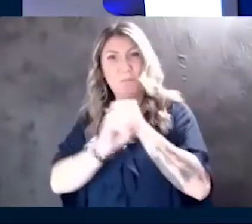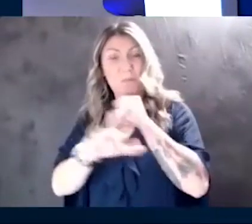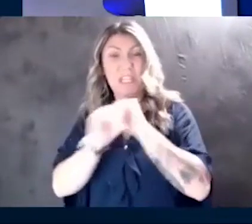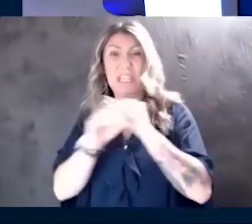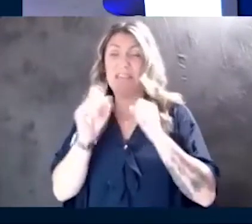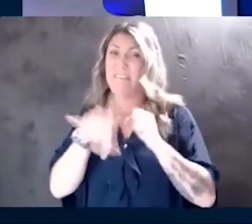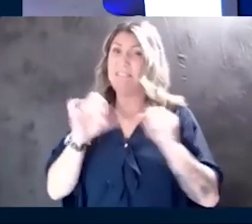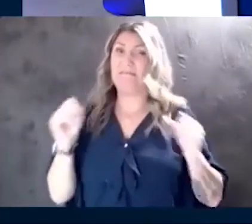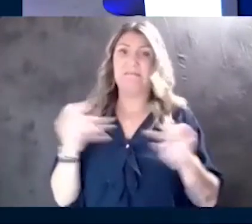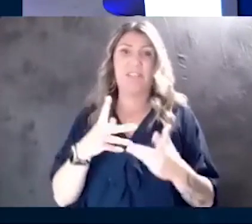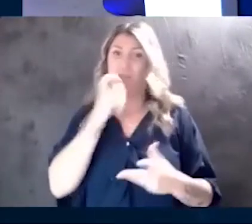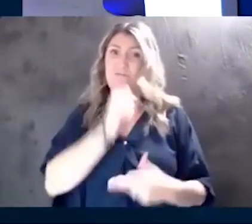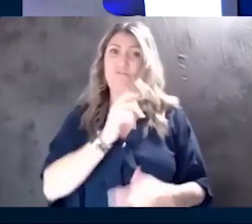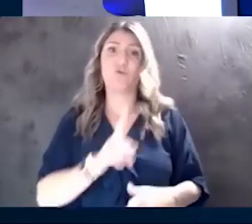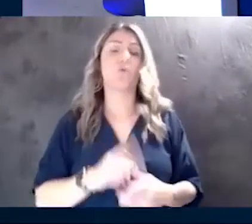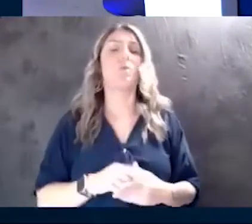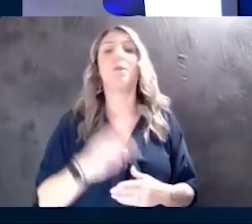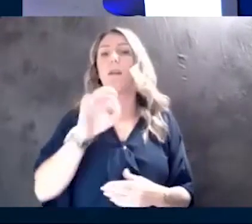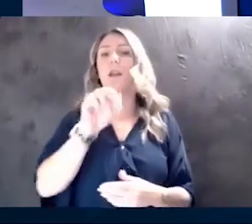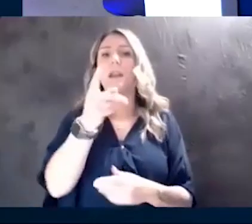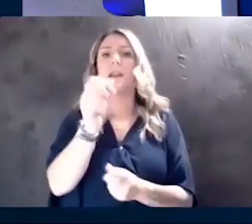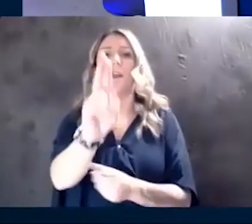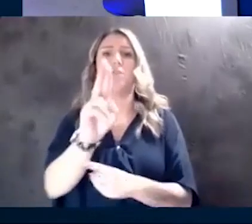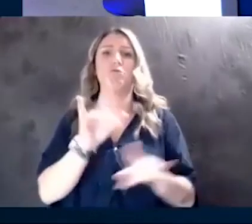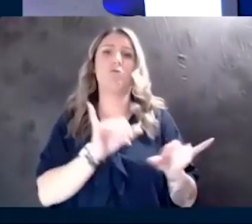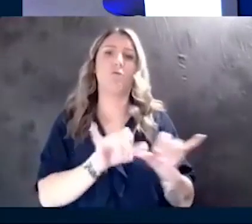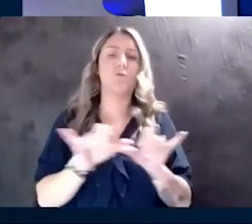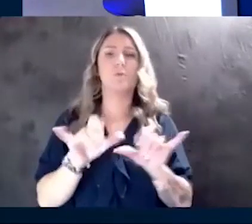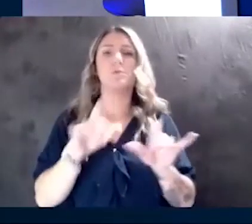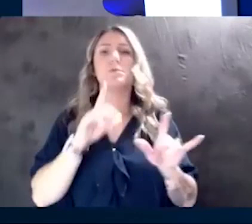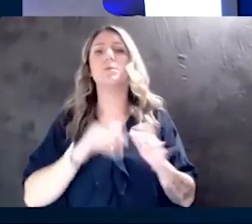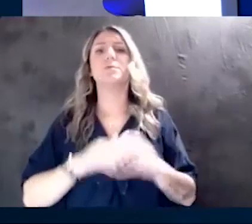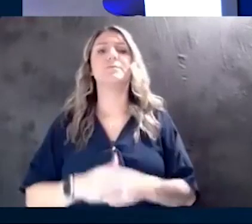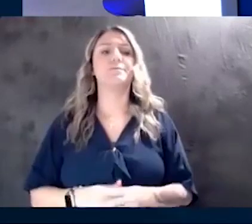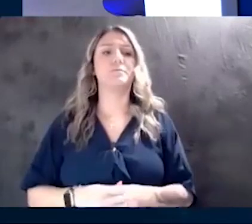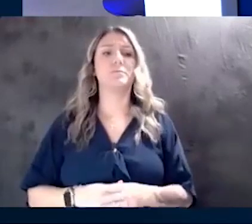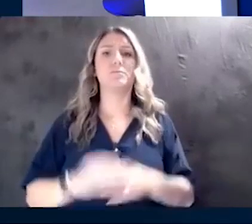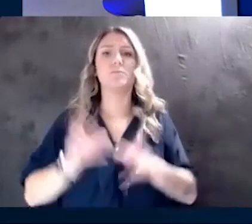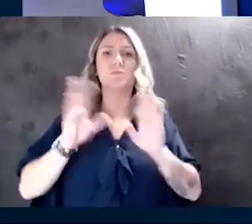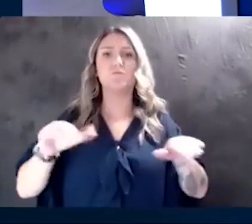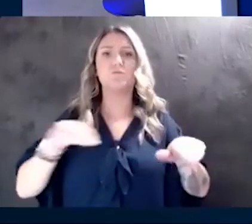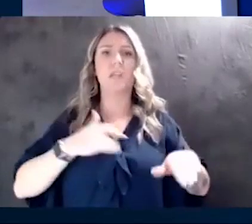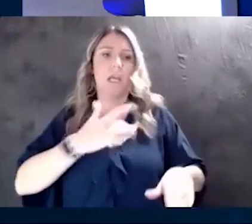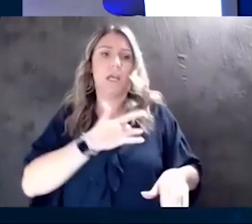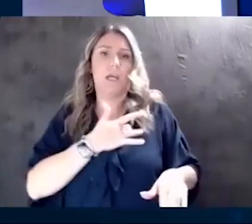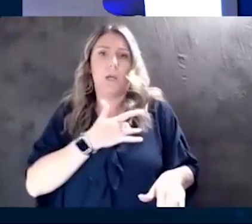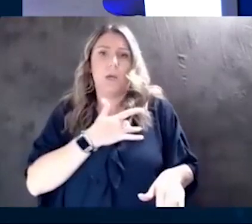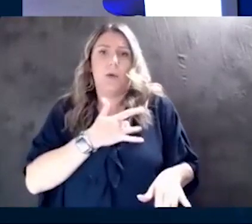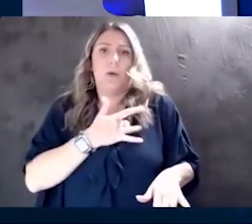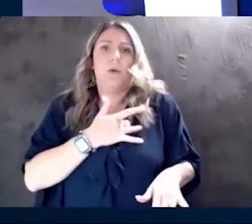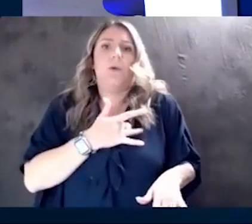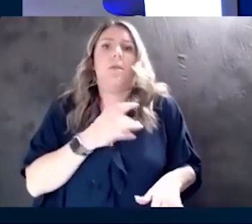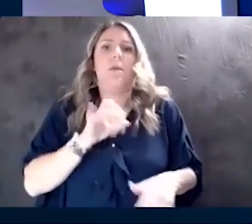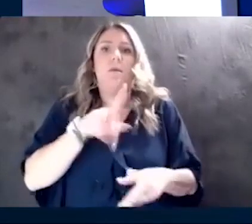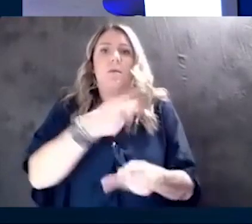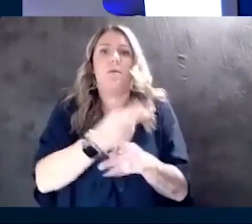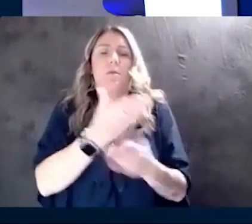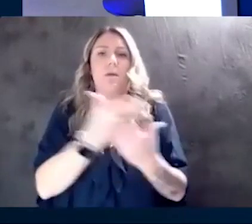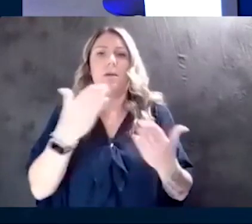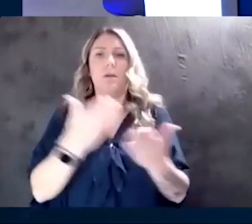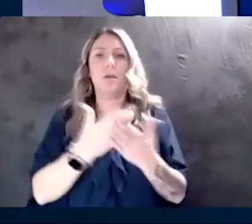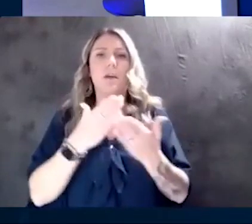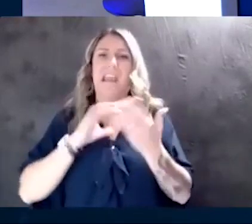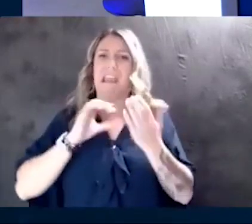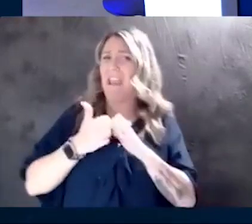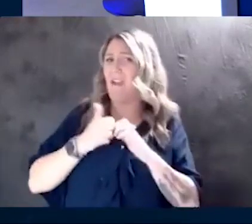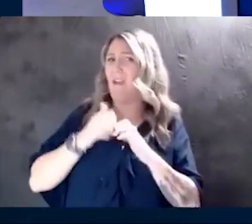Heather too, she's just worried about, children that have like racing heartbeats and that kind of thing. How does myocarditis and these